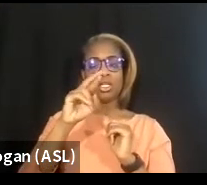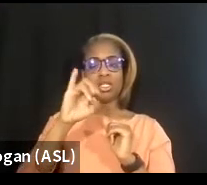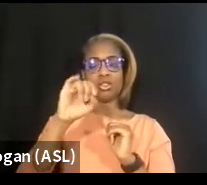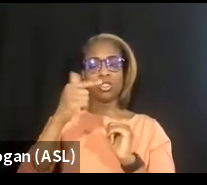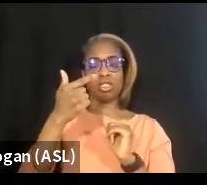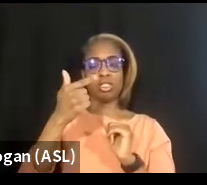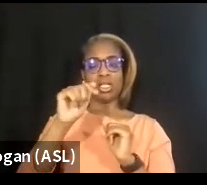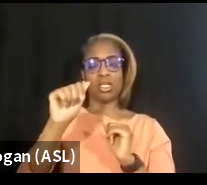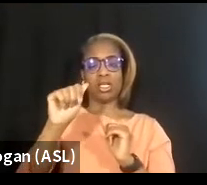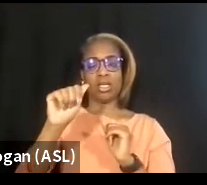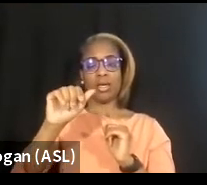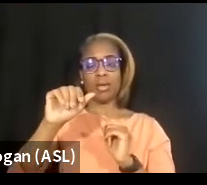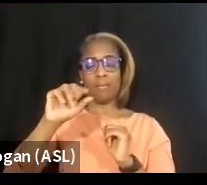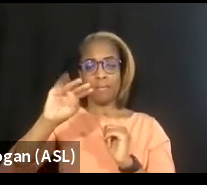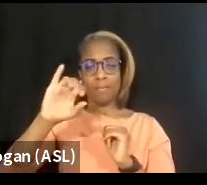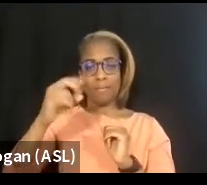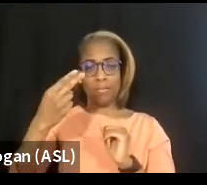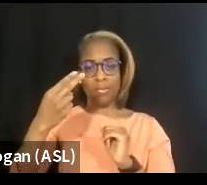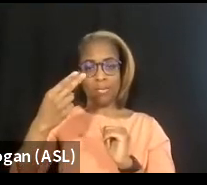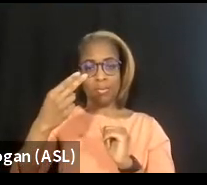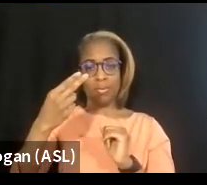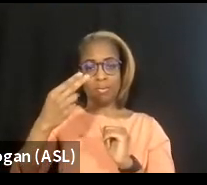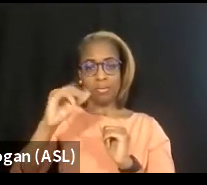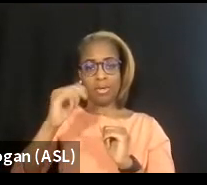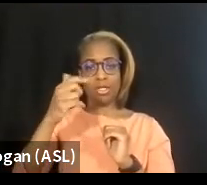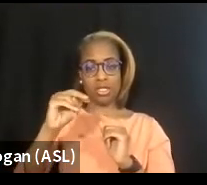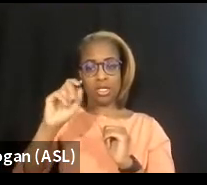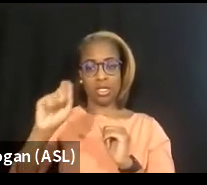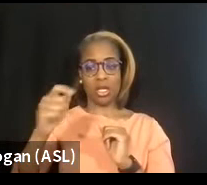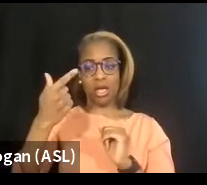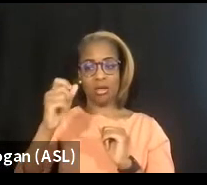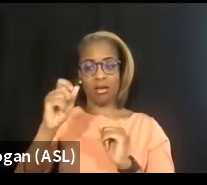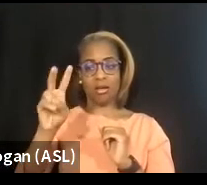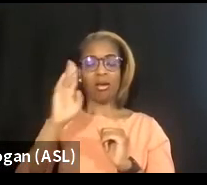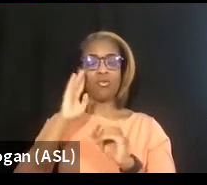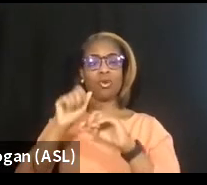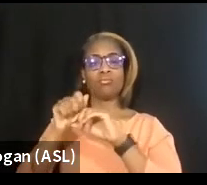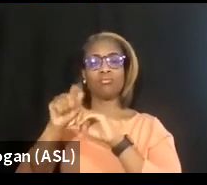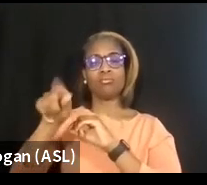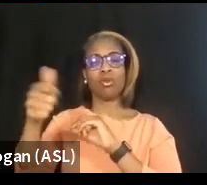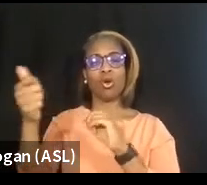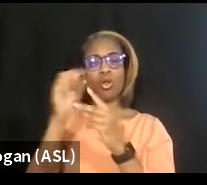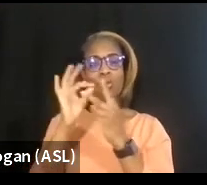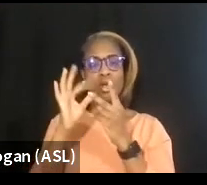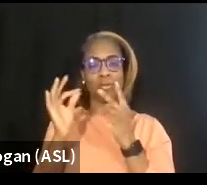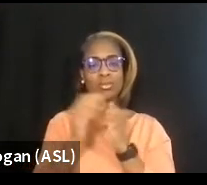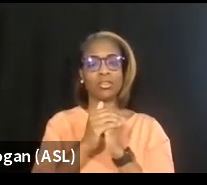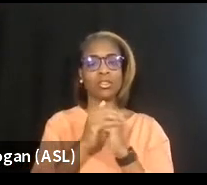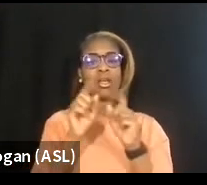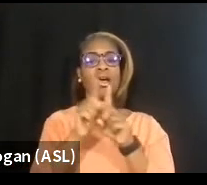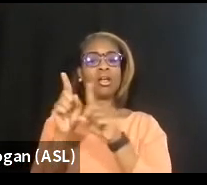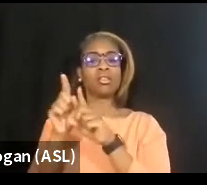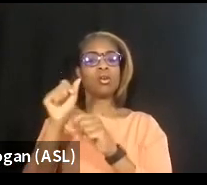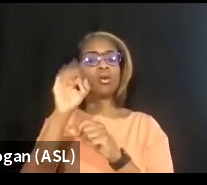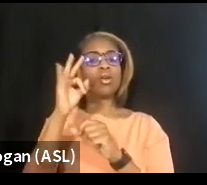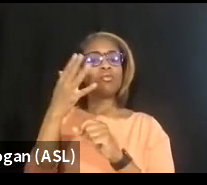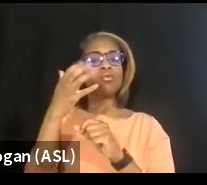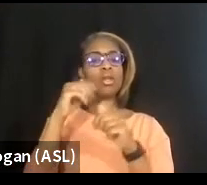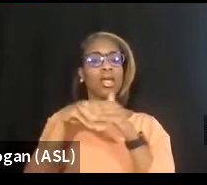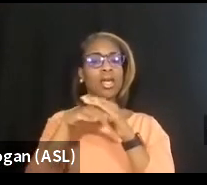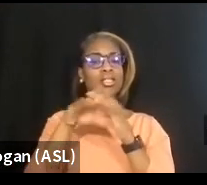redistricting@michigan.gov, and we will provide you with additional viewing options. Similarly, if you would like to access